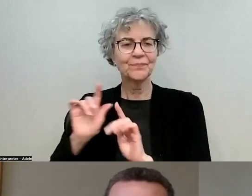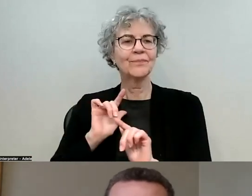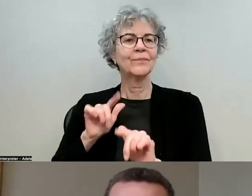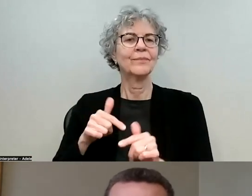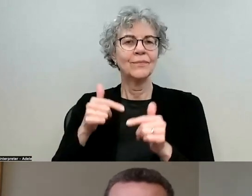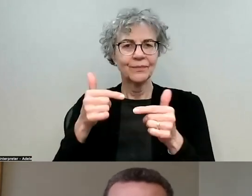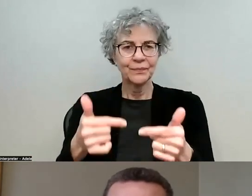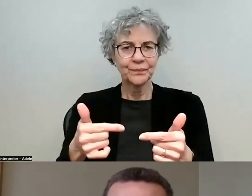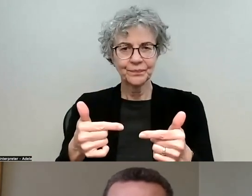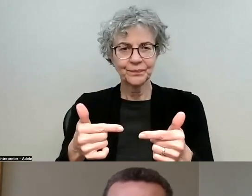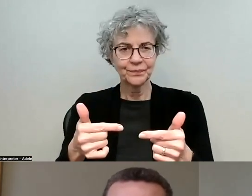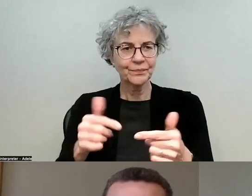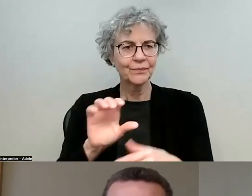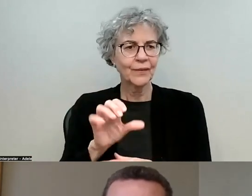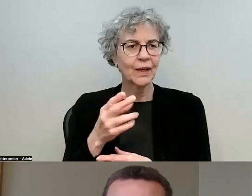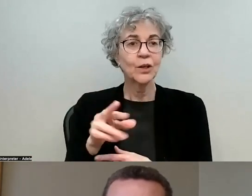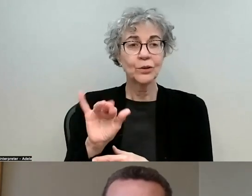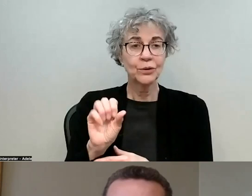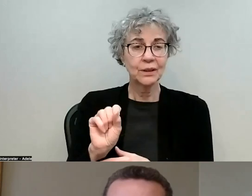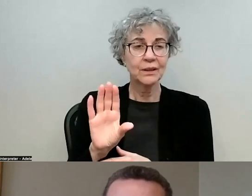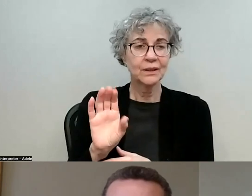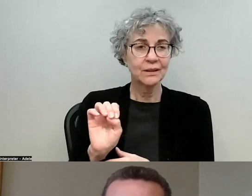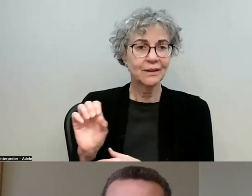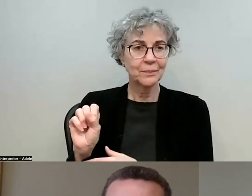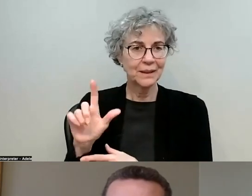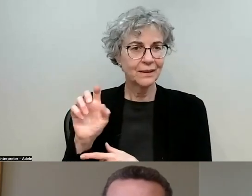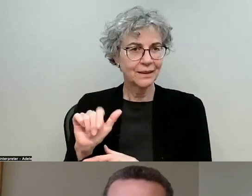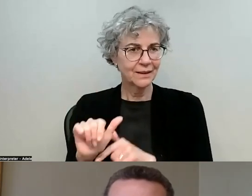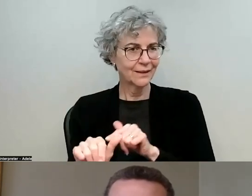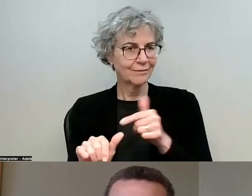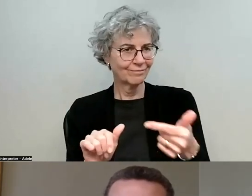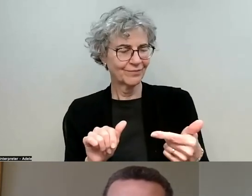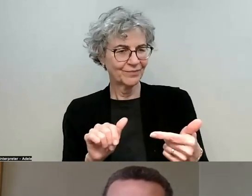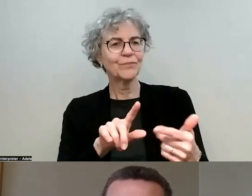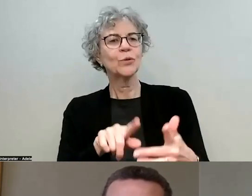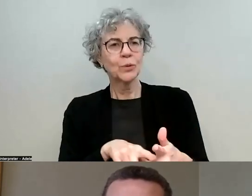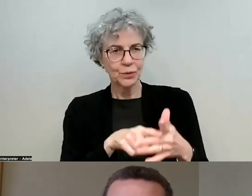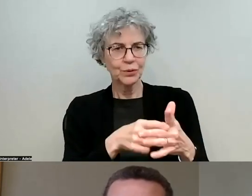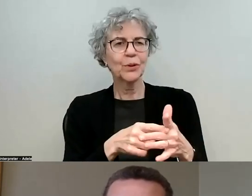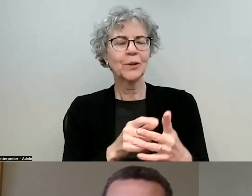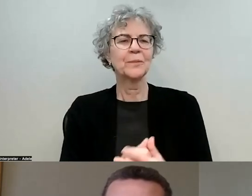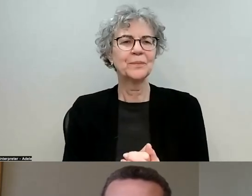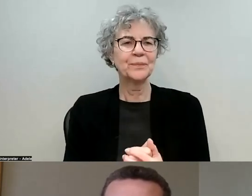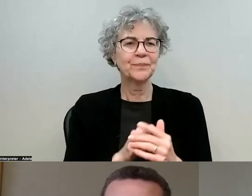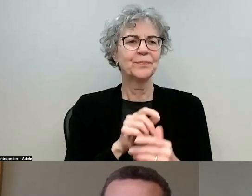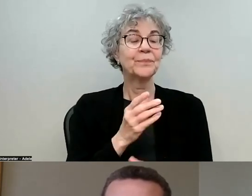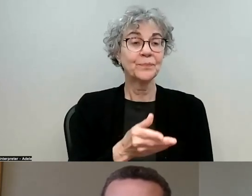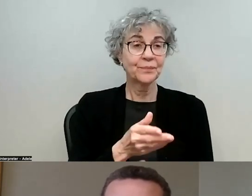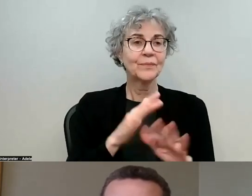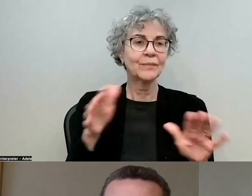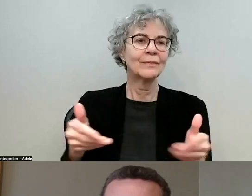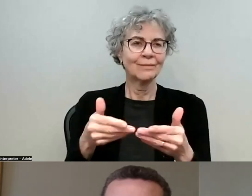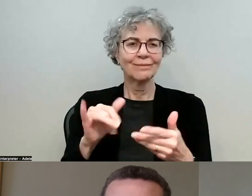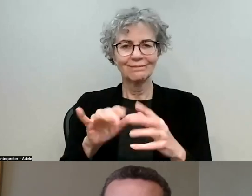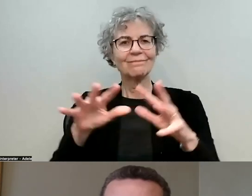over to Chris Beasley. To get us started and introduce this